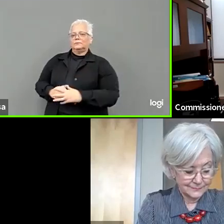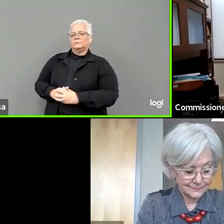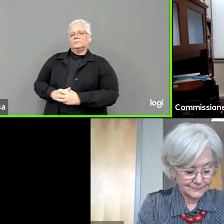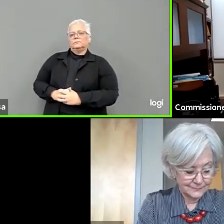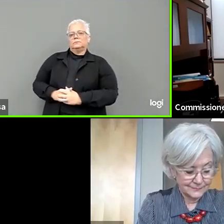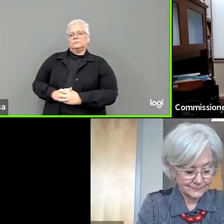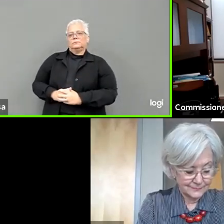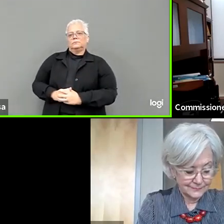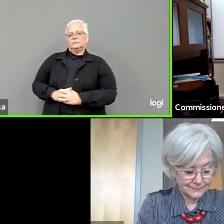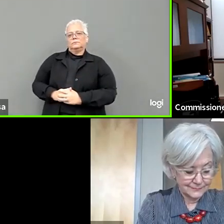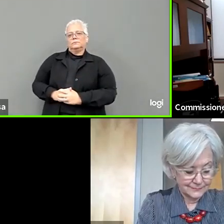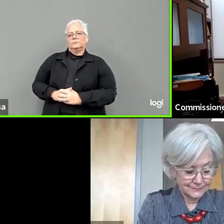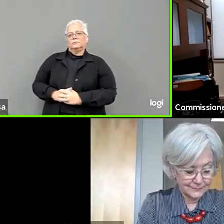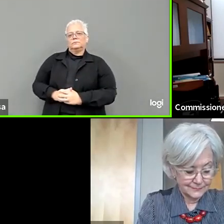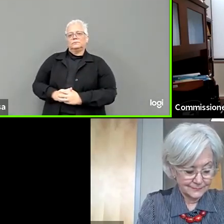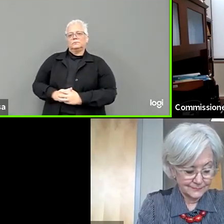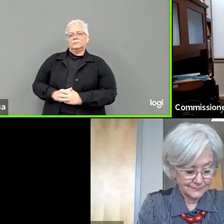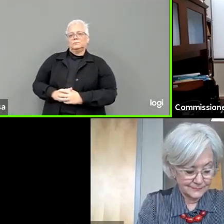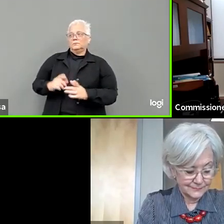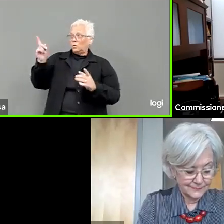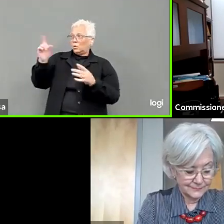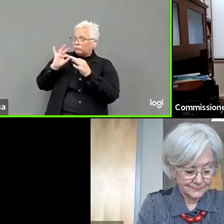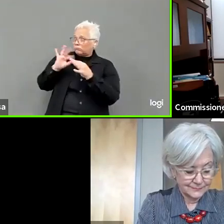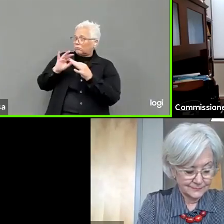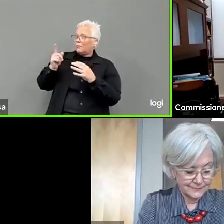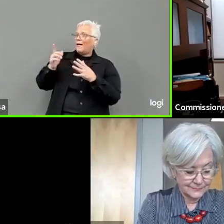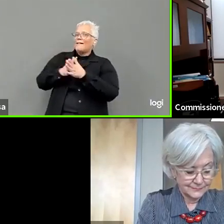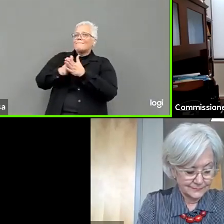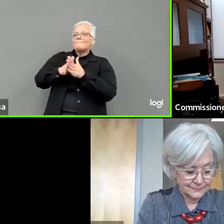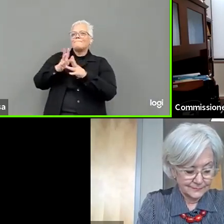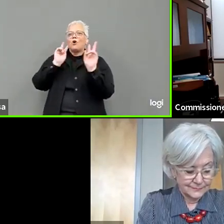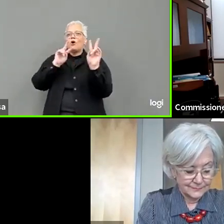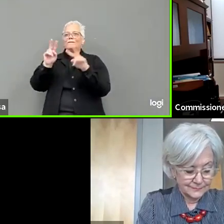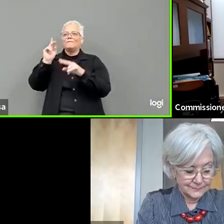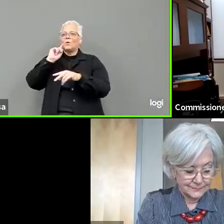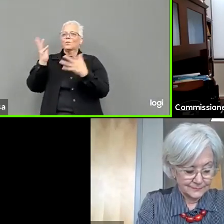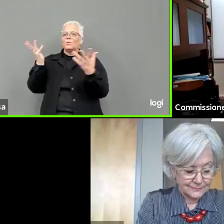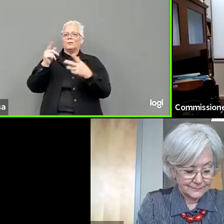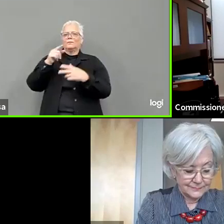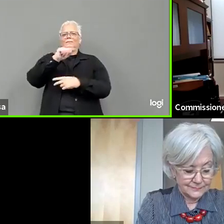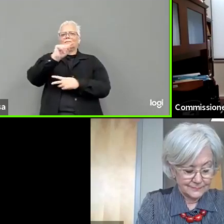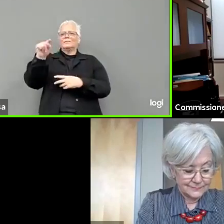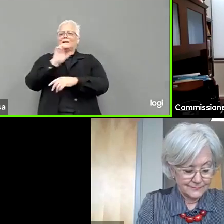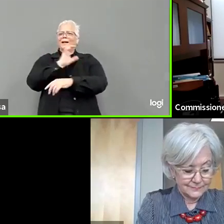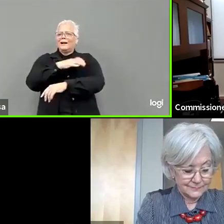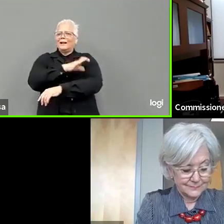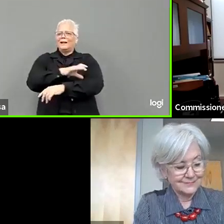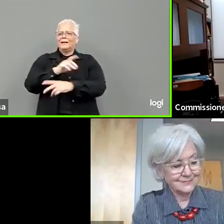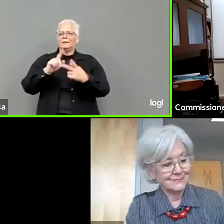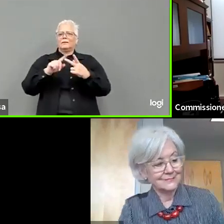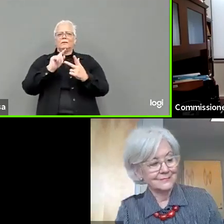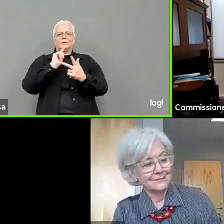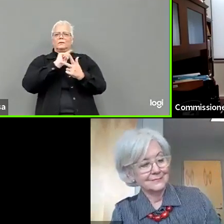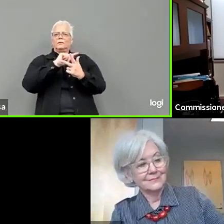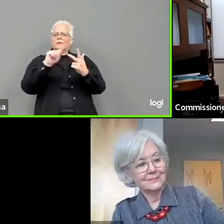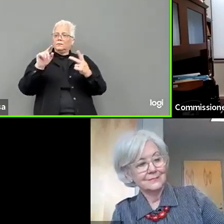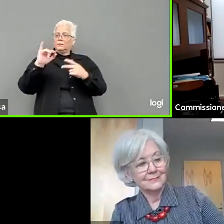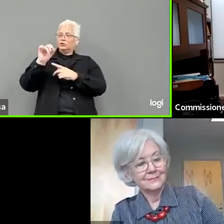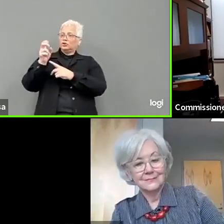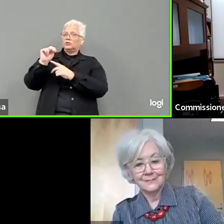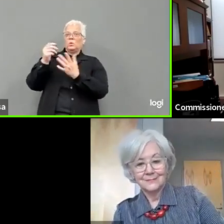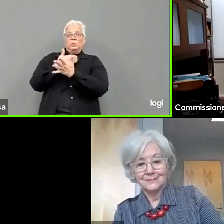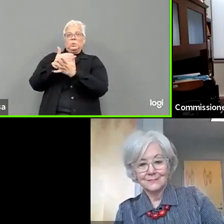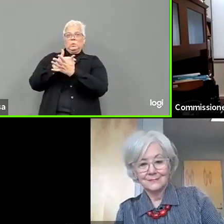eagerly looking forward to the clinical trial results of the Johnson & Johnson single-dose COVID vaccine. Even though efficiency is